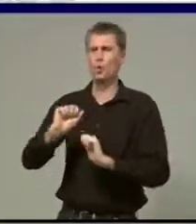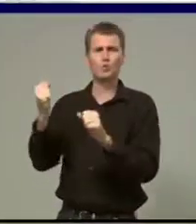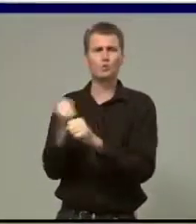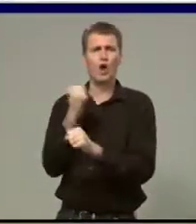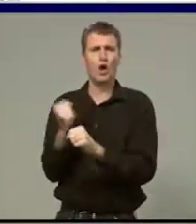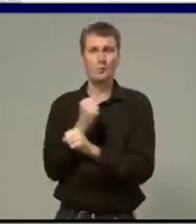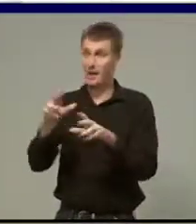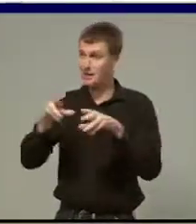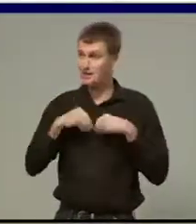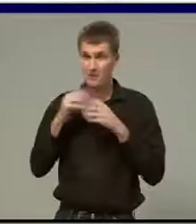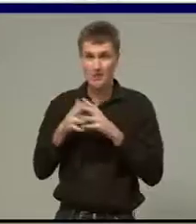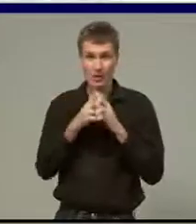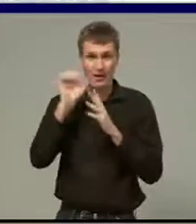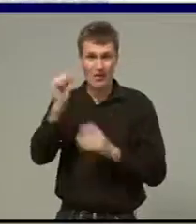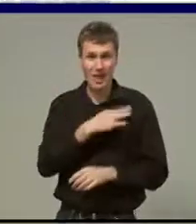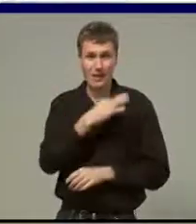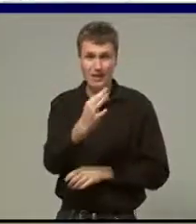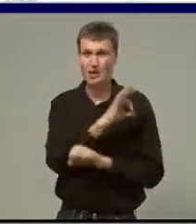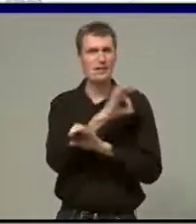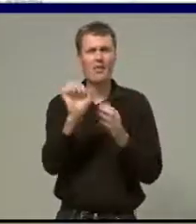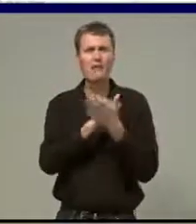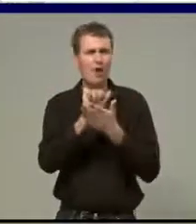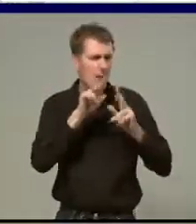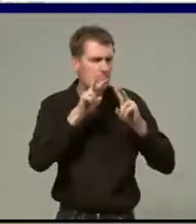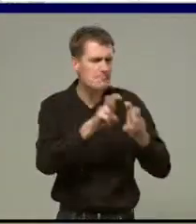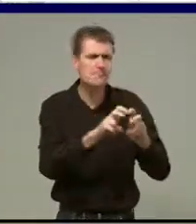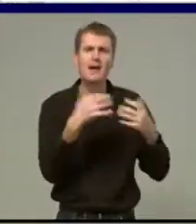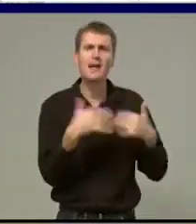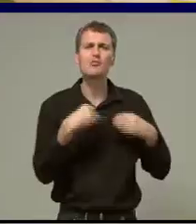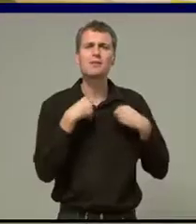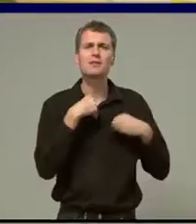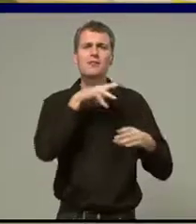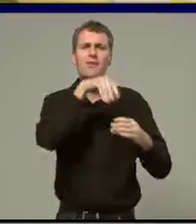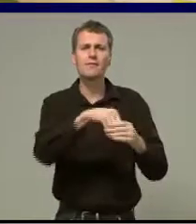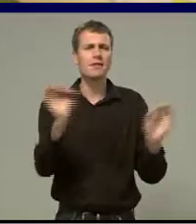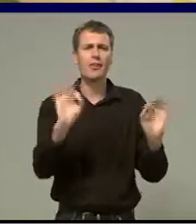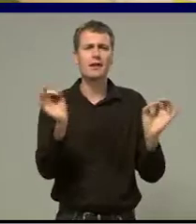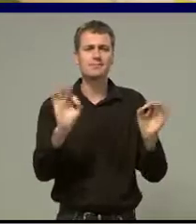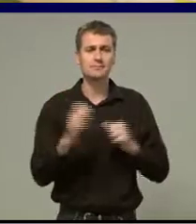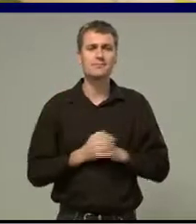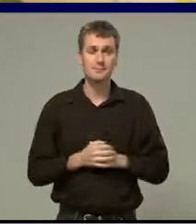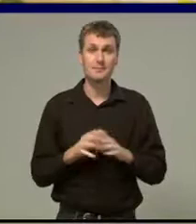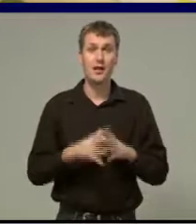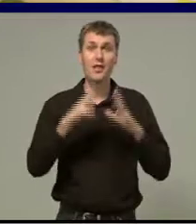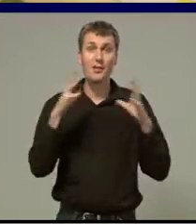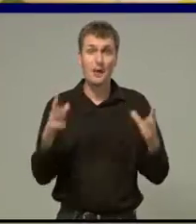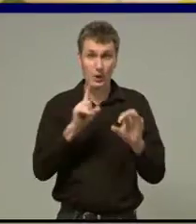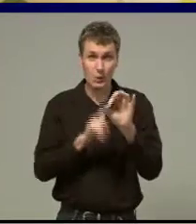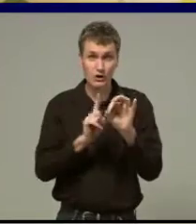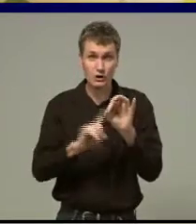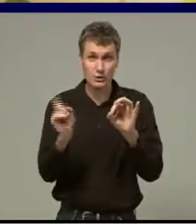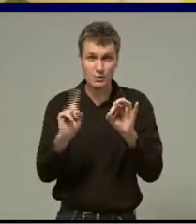Americans' application without properly checking the Canterbury business involvement. The bigger question is this: the applicant,